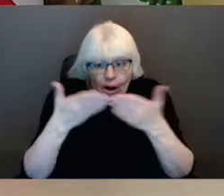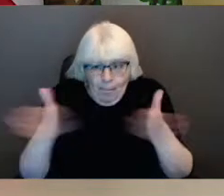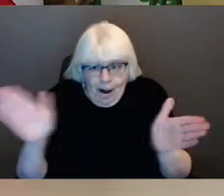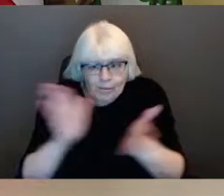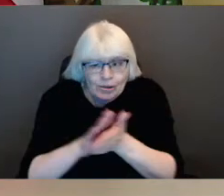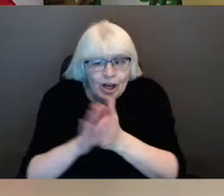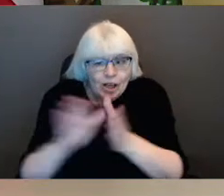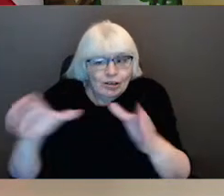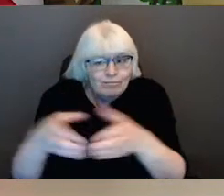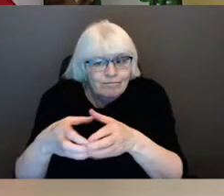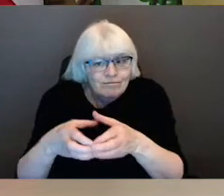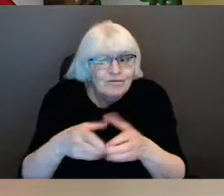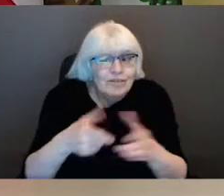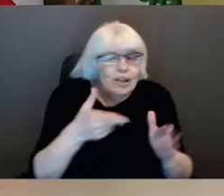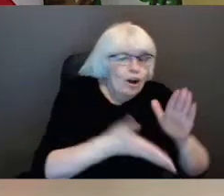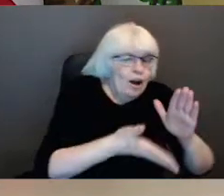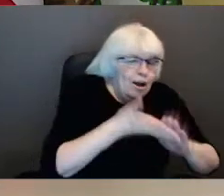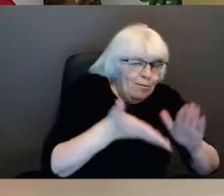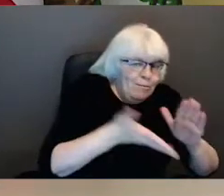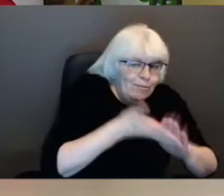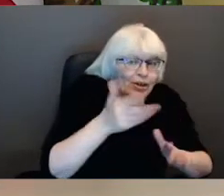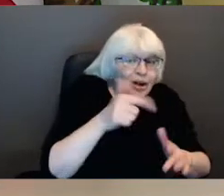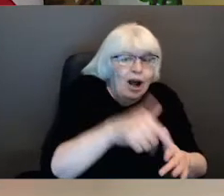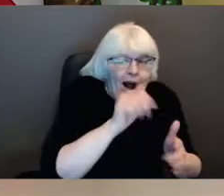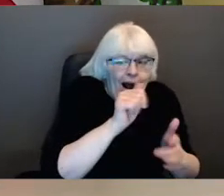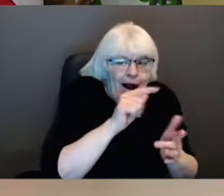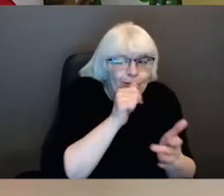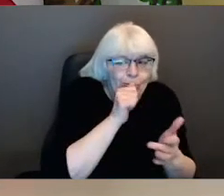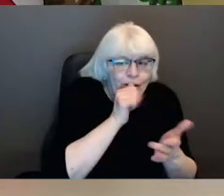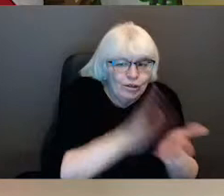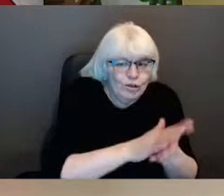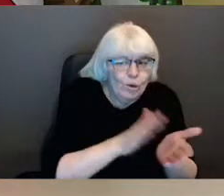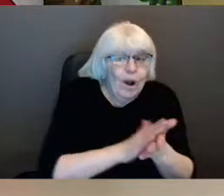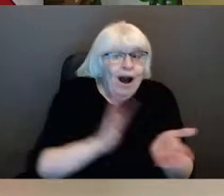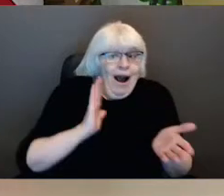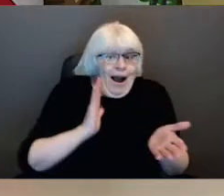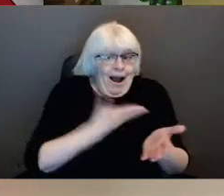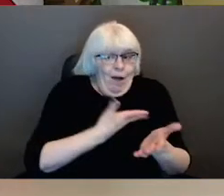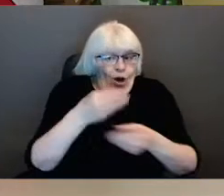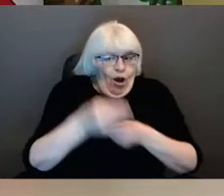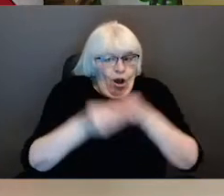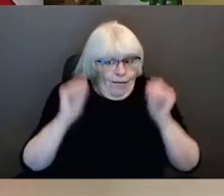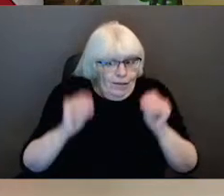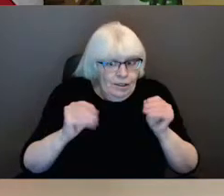at private schools and our office when that happens. But we are looking at